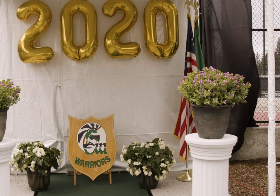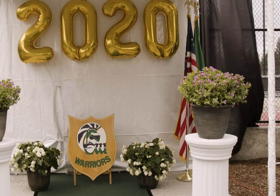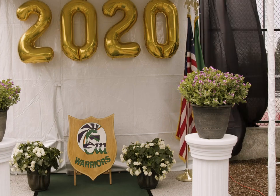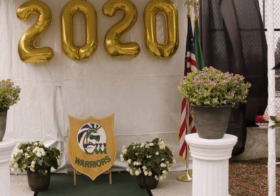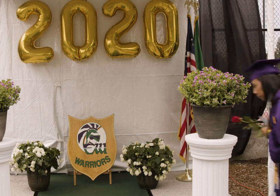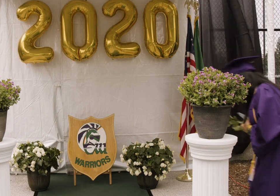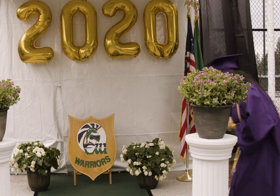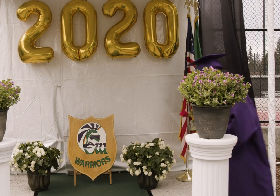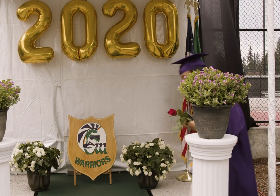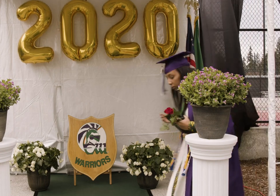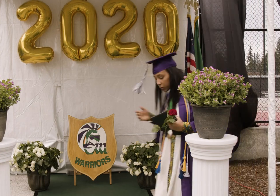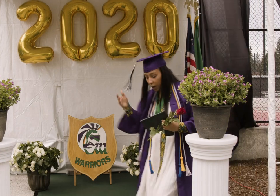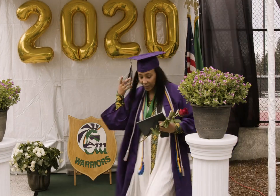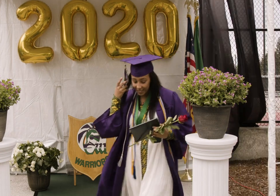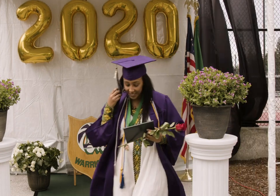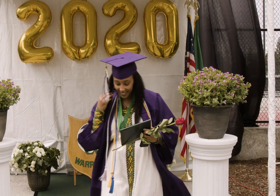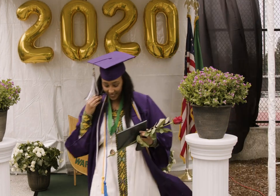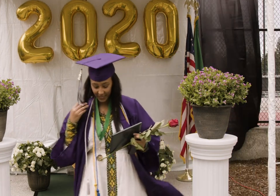Asmara Eob Kaflesius.